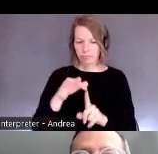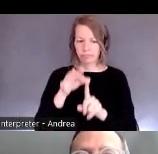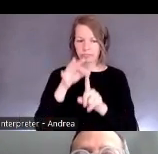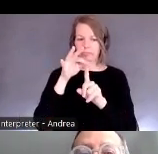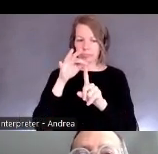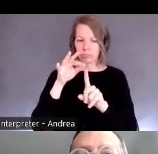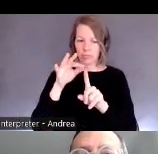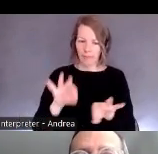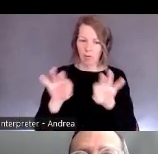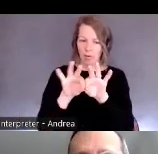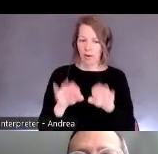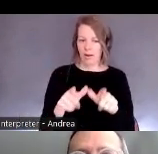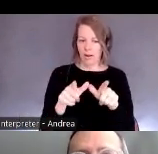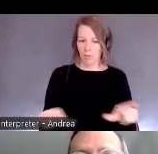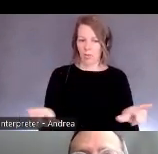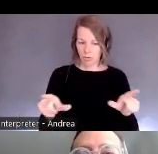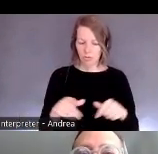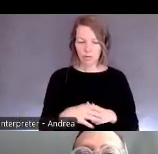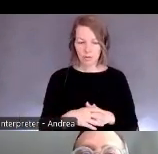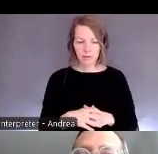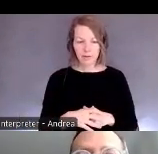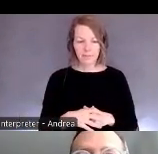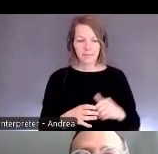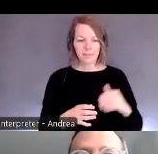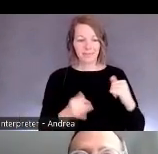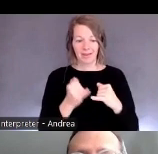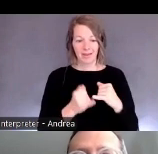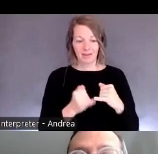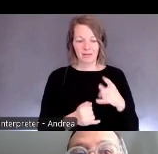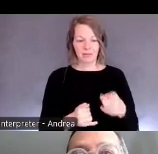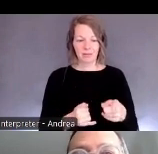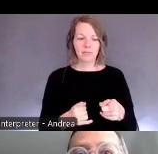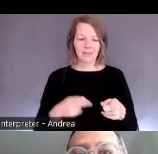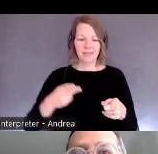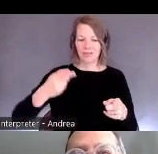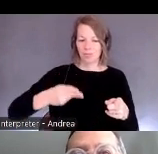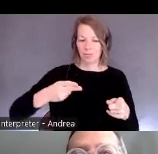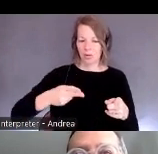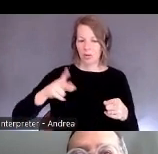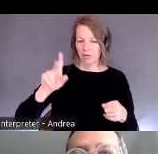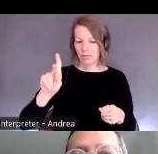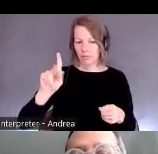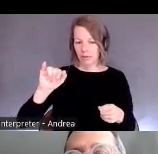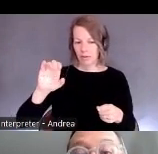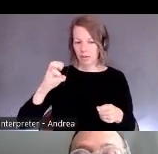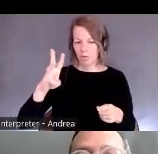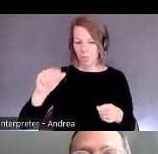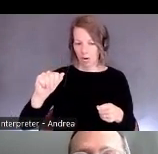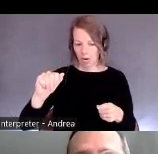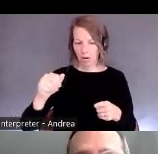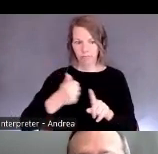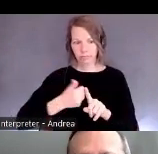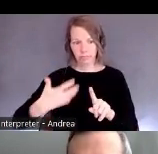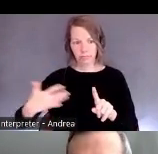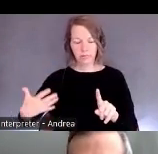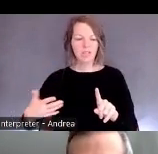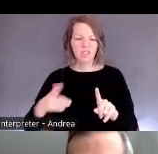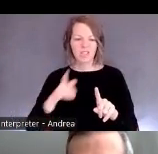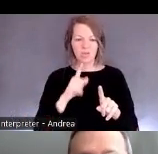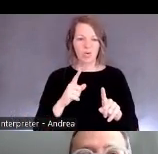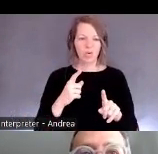such important language in Latin America. And it has to talk about the history of recognition of Quechua. So again,